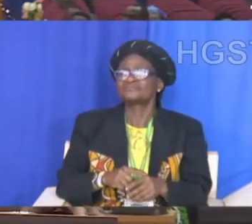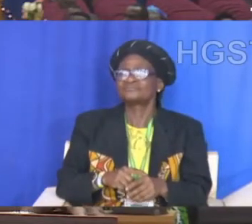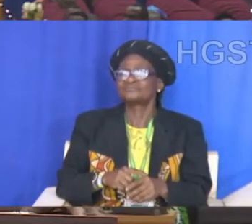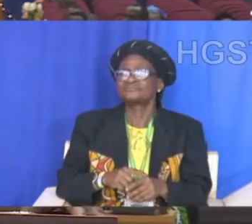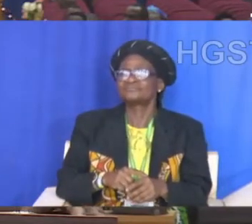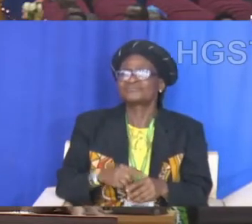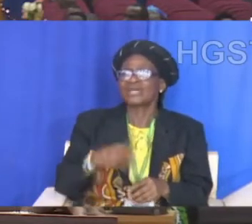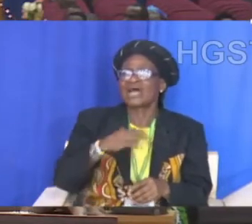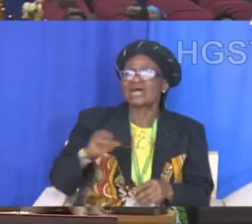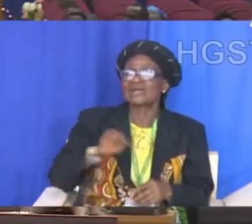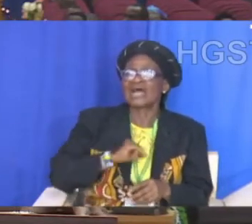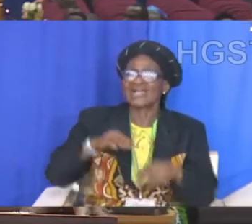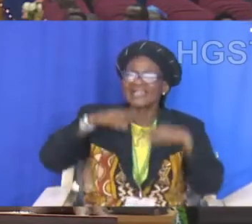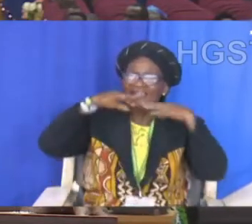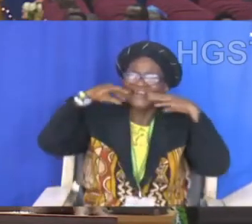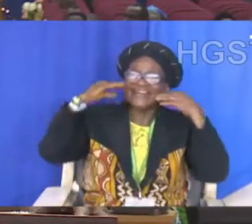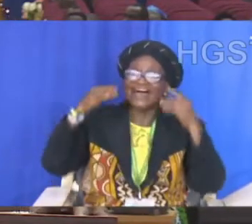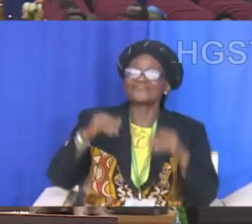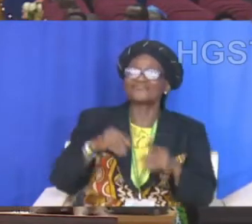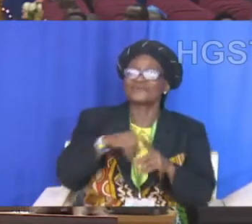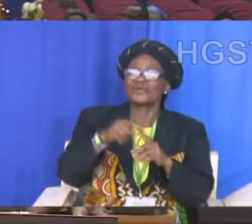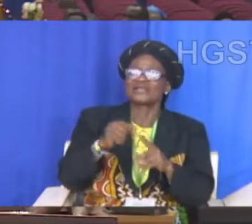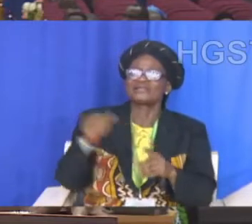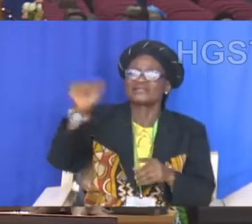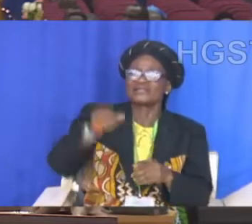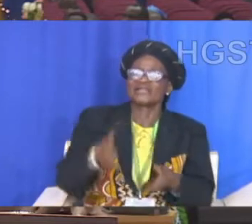And I laugh when they are happy.